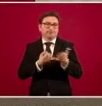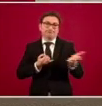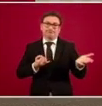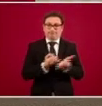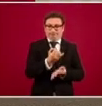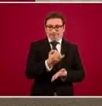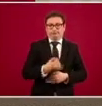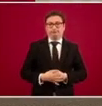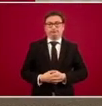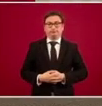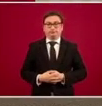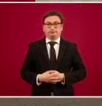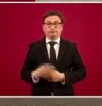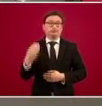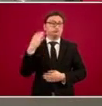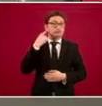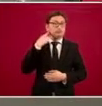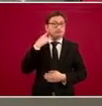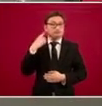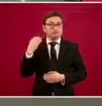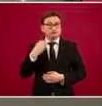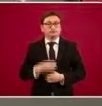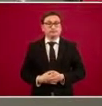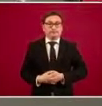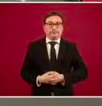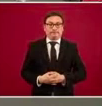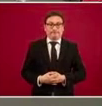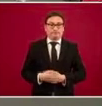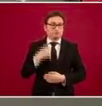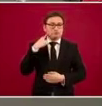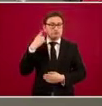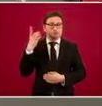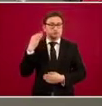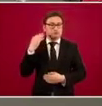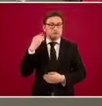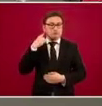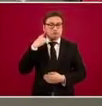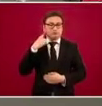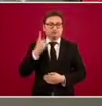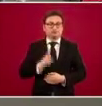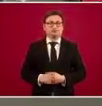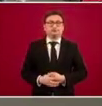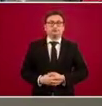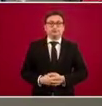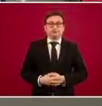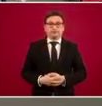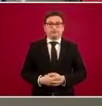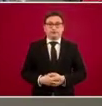Army and of the Navy. So we are all coordinated.